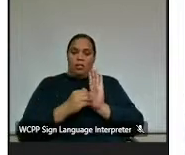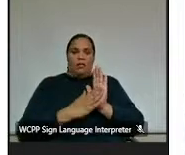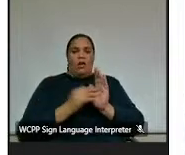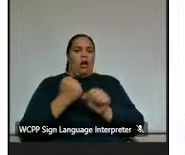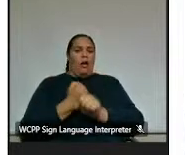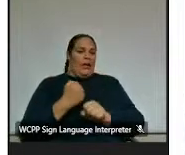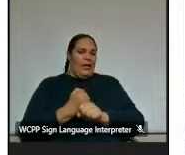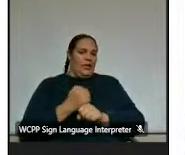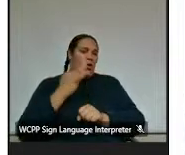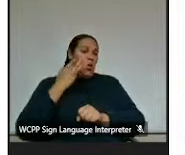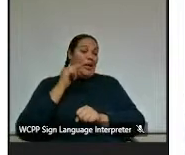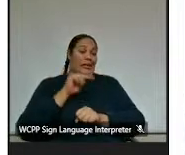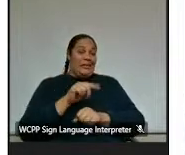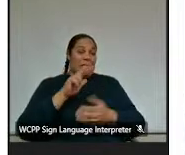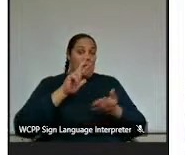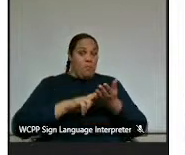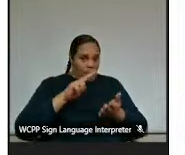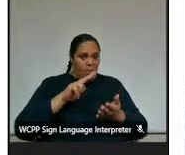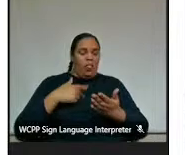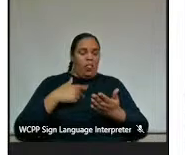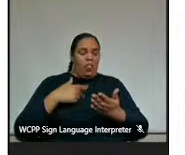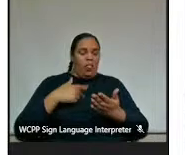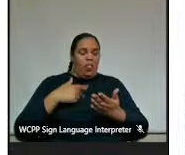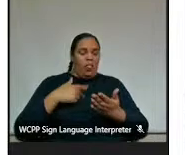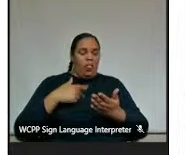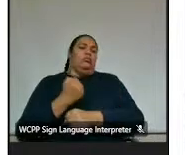operation when the Act comes into operation.